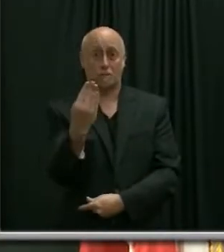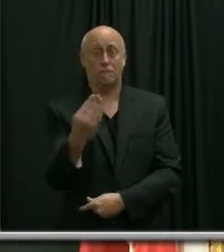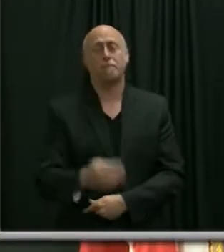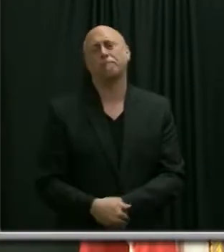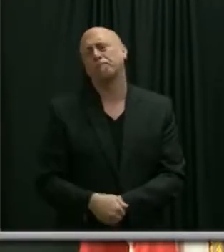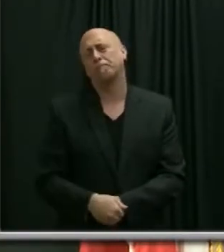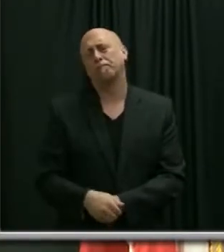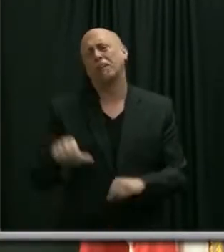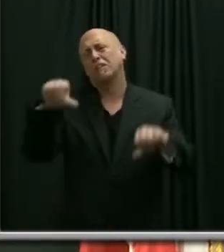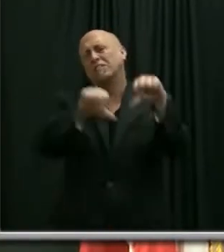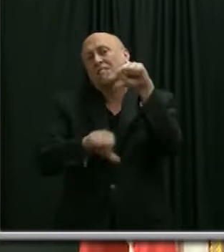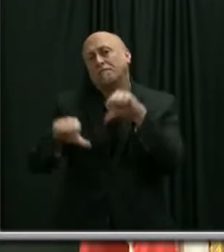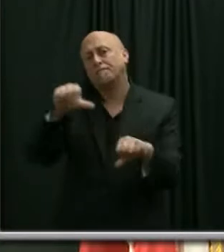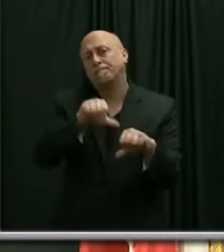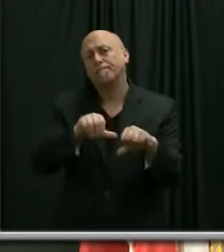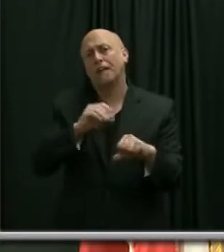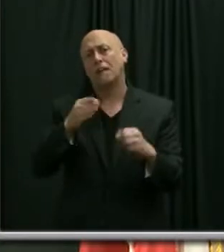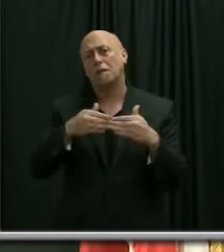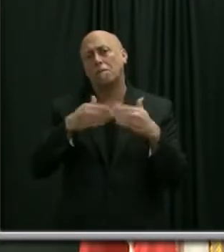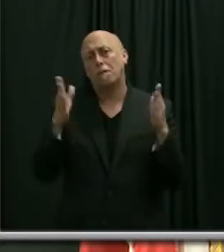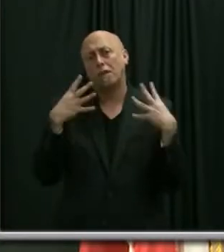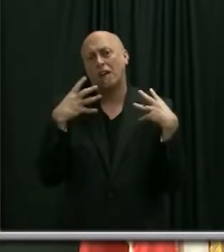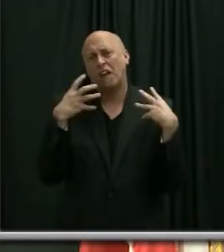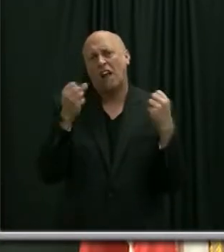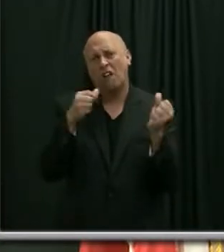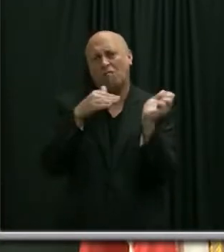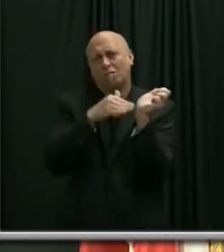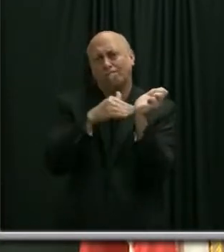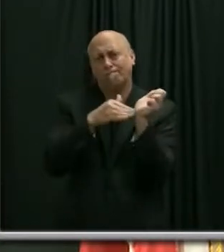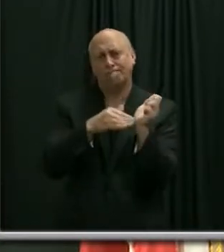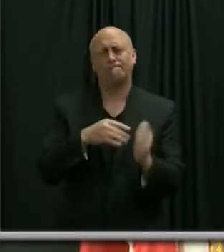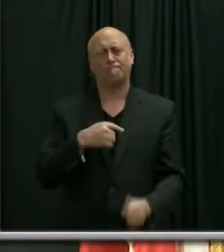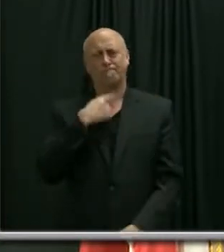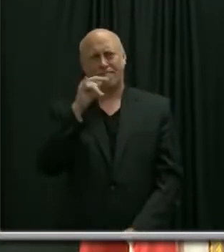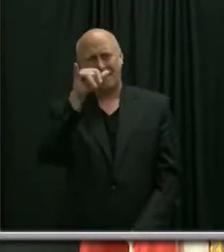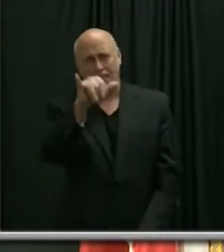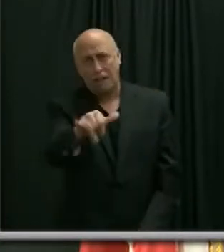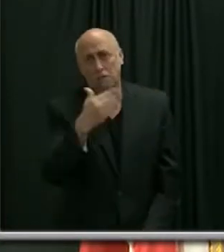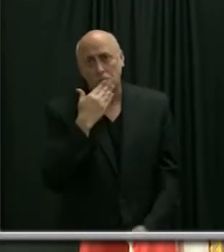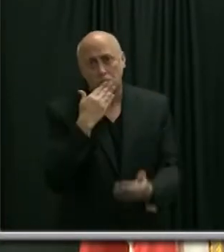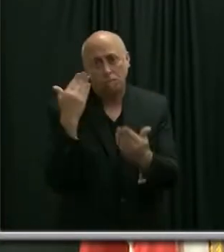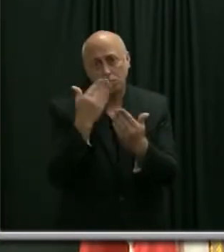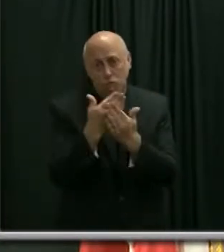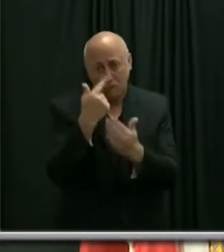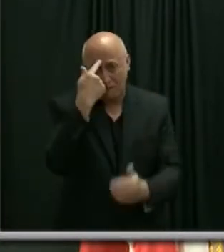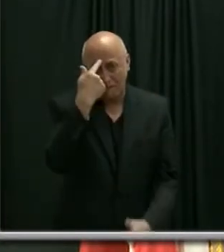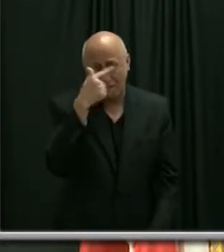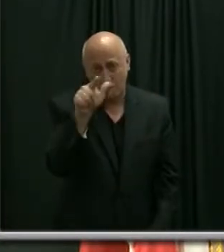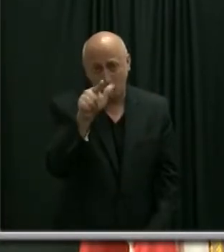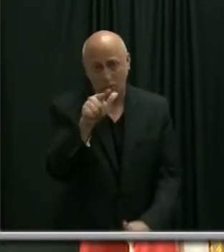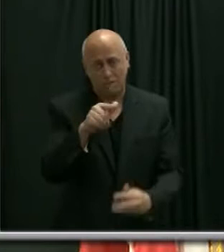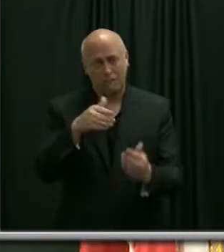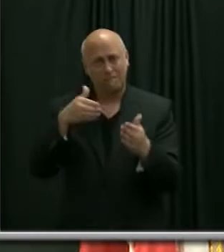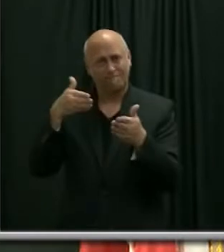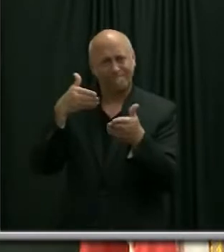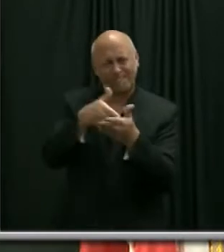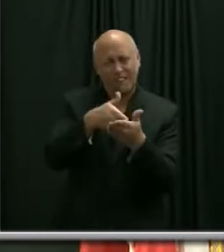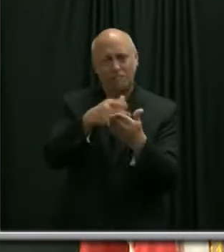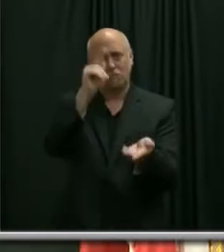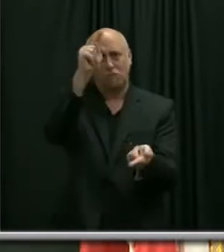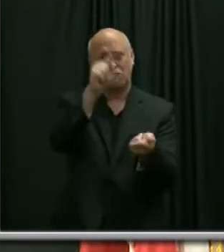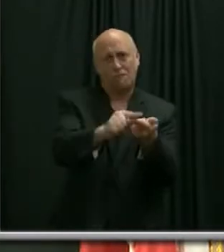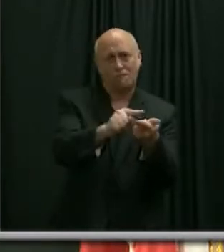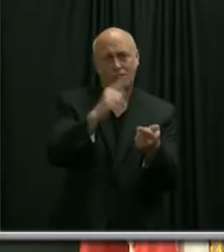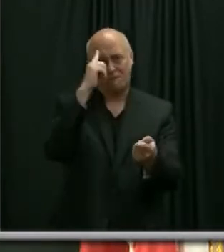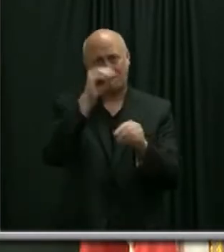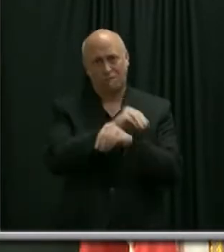science and public health best practices have shown that this is to be an effective tactic to win this battle against this virus, and I appreciate